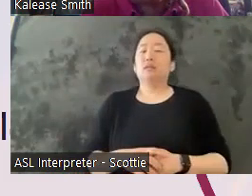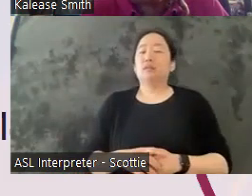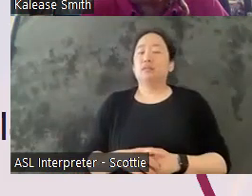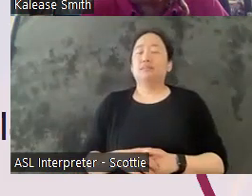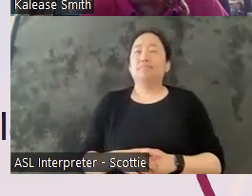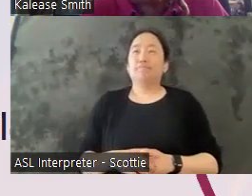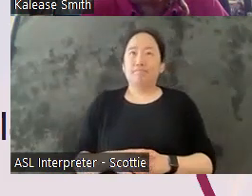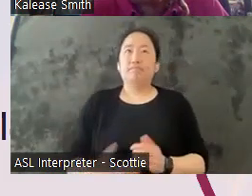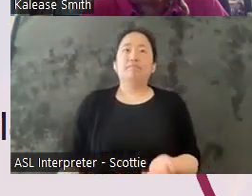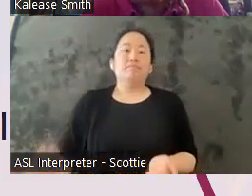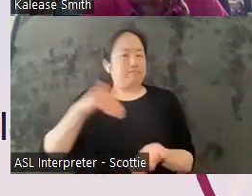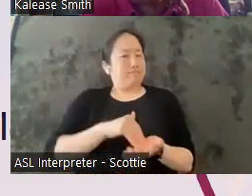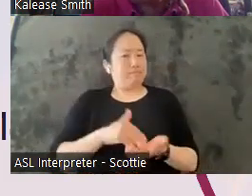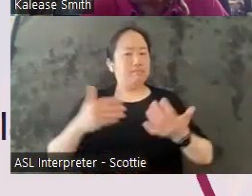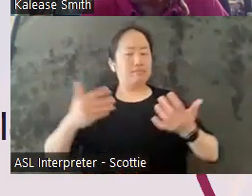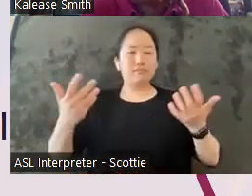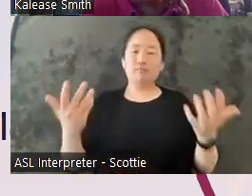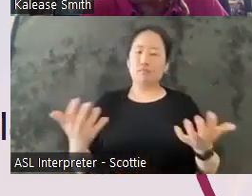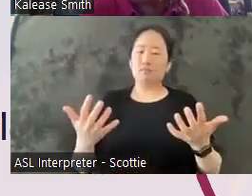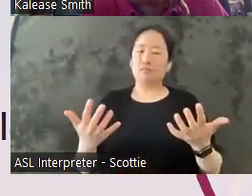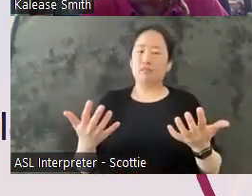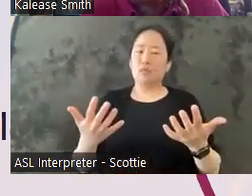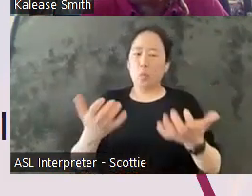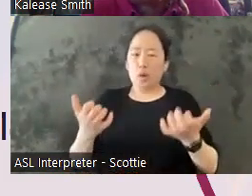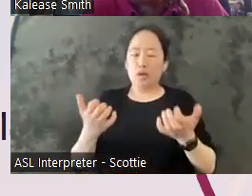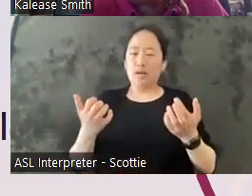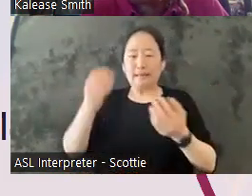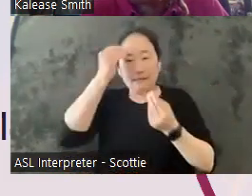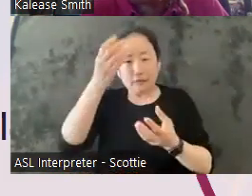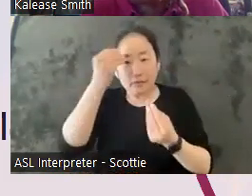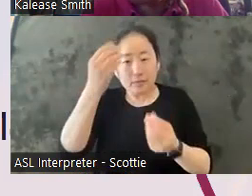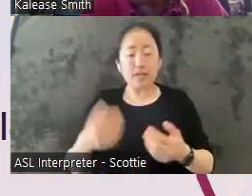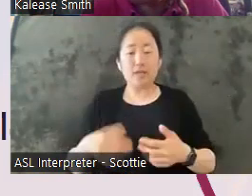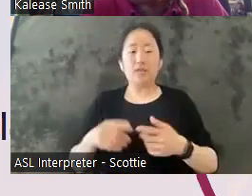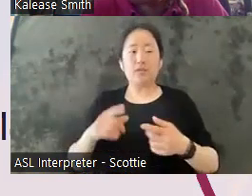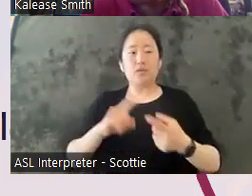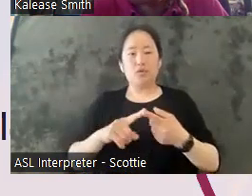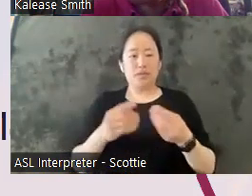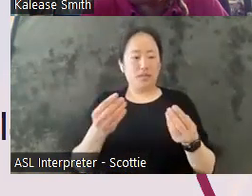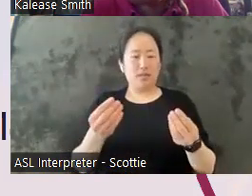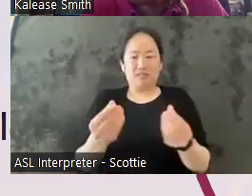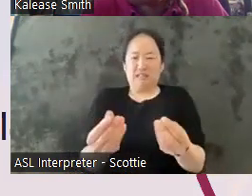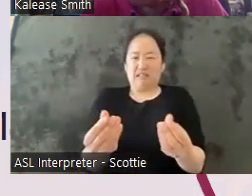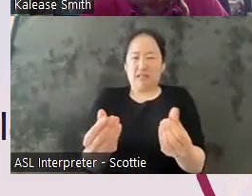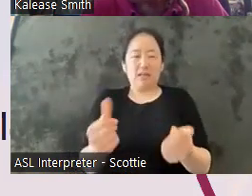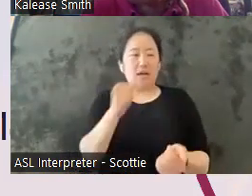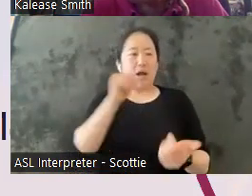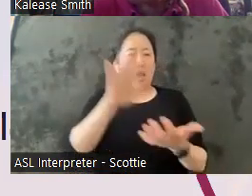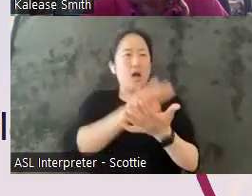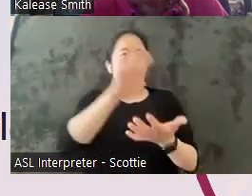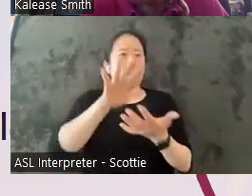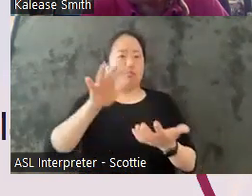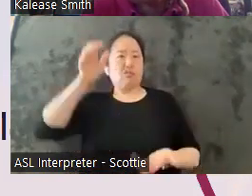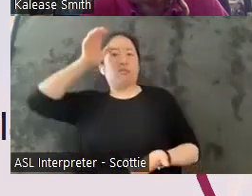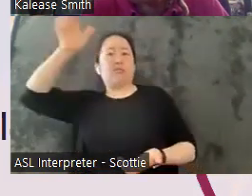to make resources be tangible. So making sure that they're not too abstract and people can actually have